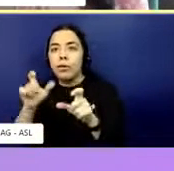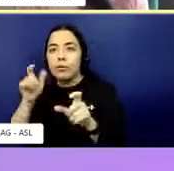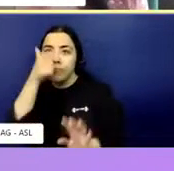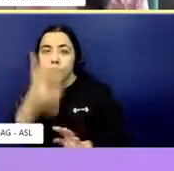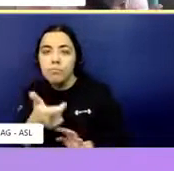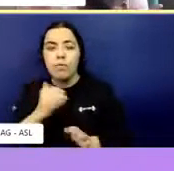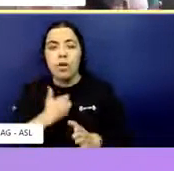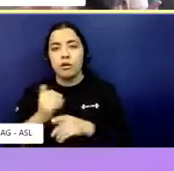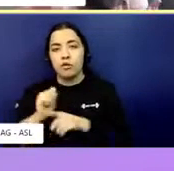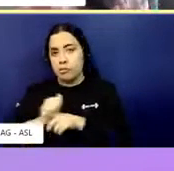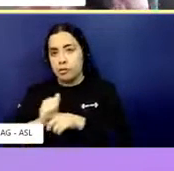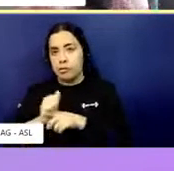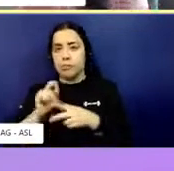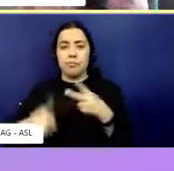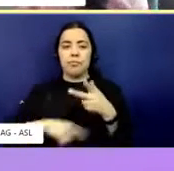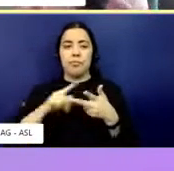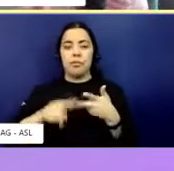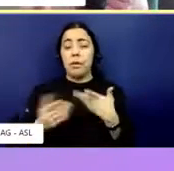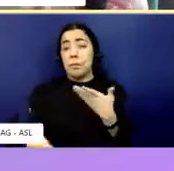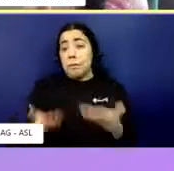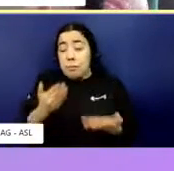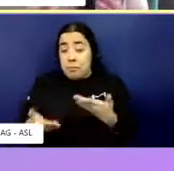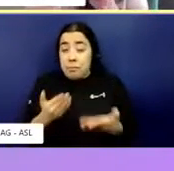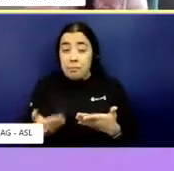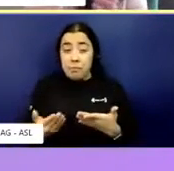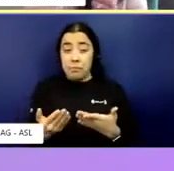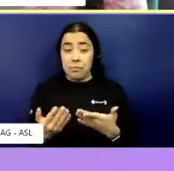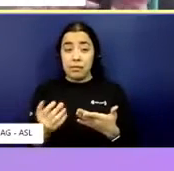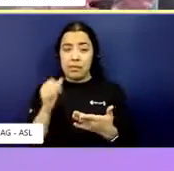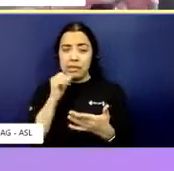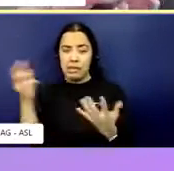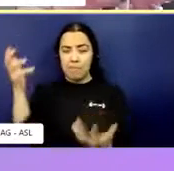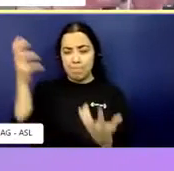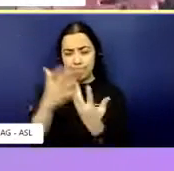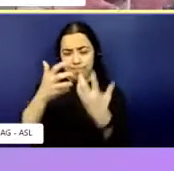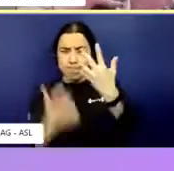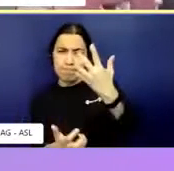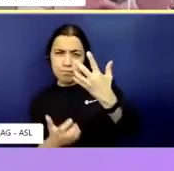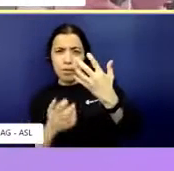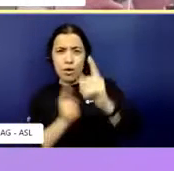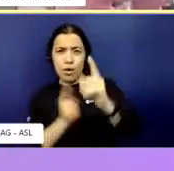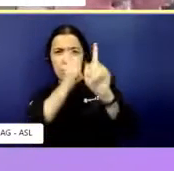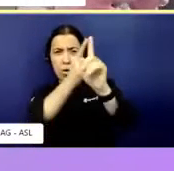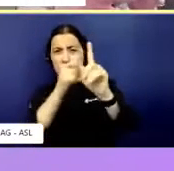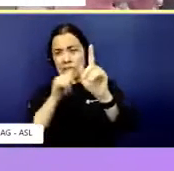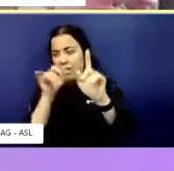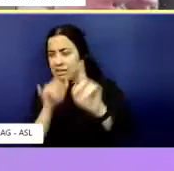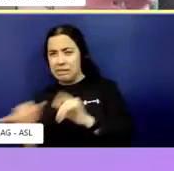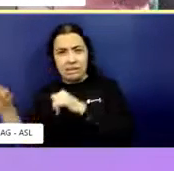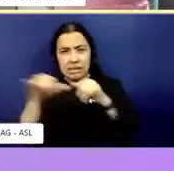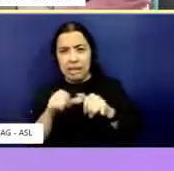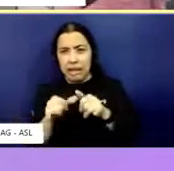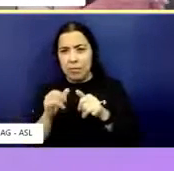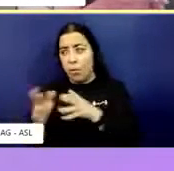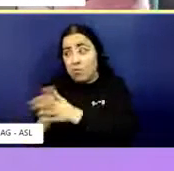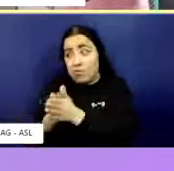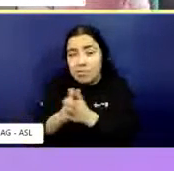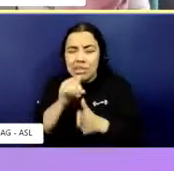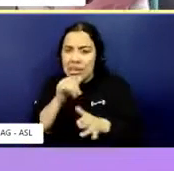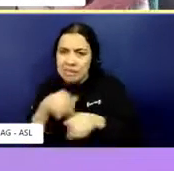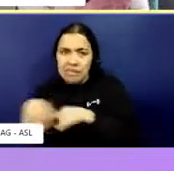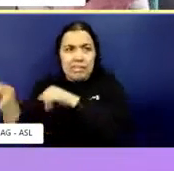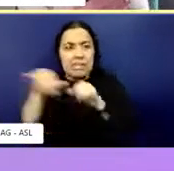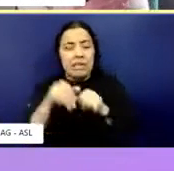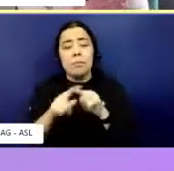Let's take a closer look at the areas where maybe there isn't an alignment of those goals, of that synergy, but maybe you